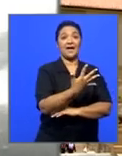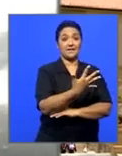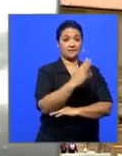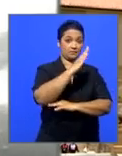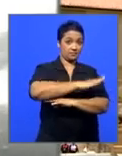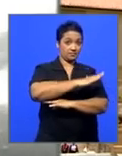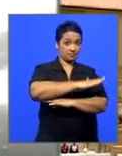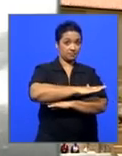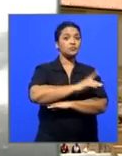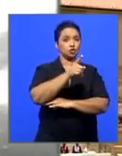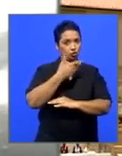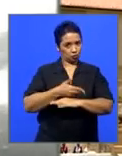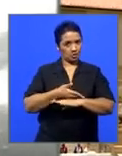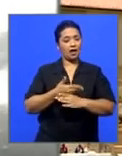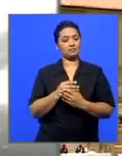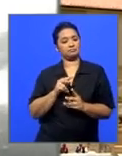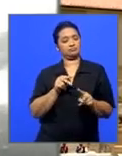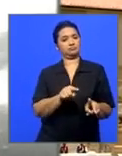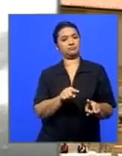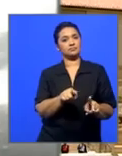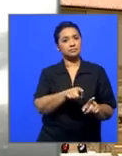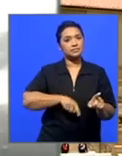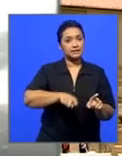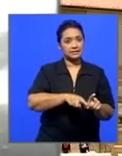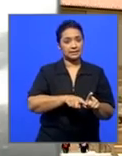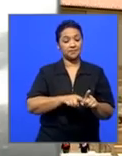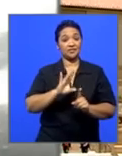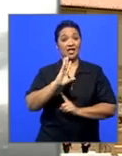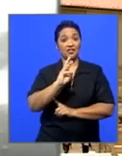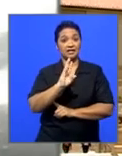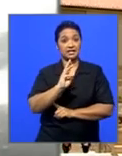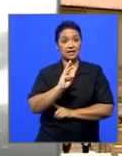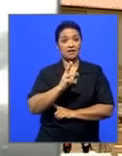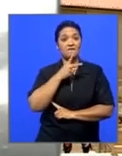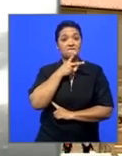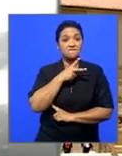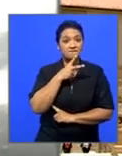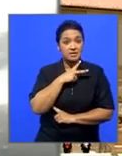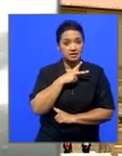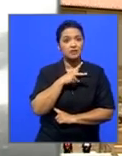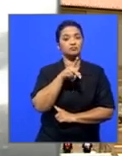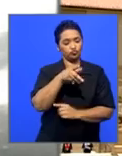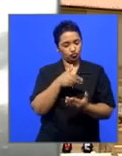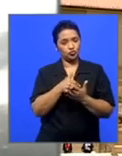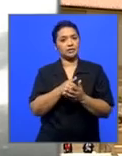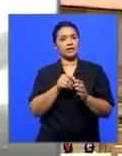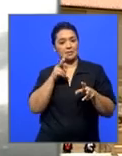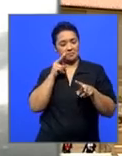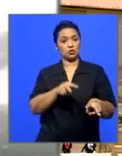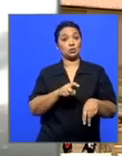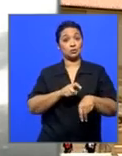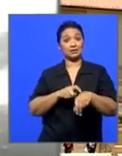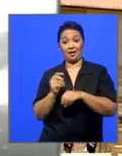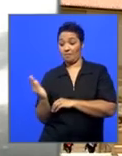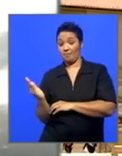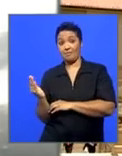to file past, and on Thursday and on Friday you will have access to the casket from 8 o'clock